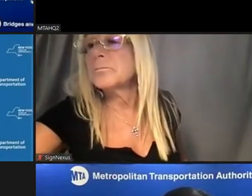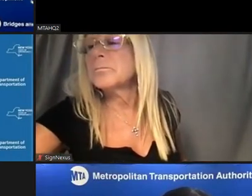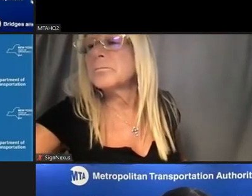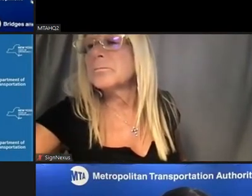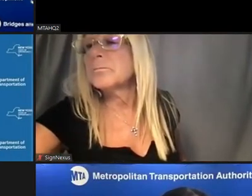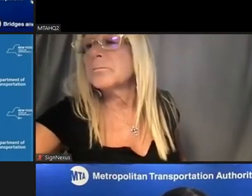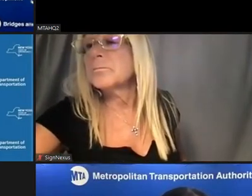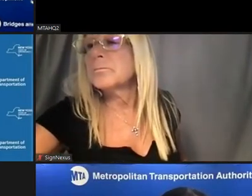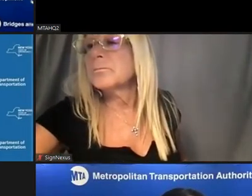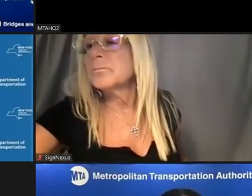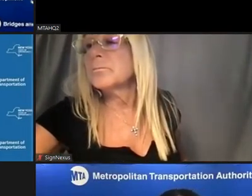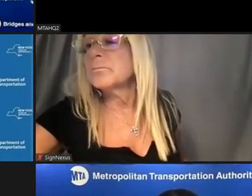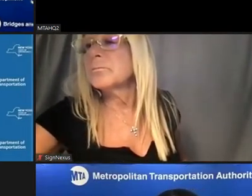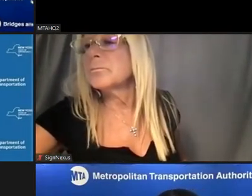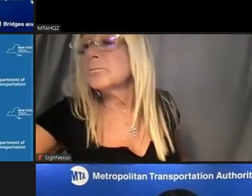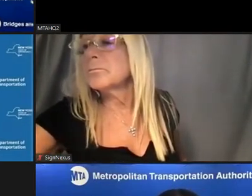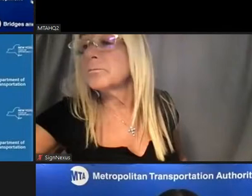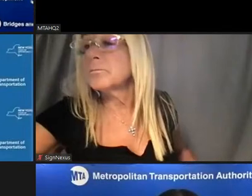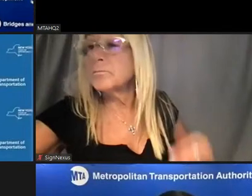by Kate Brockwell